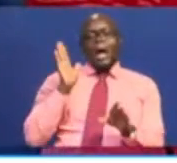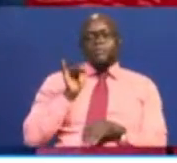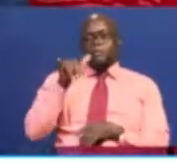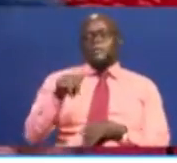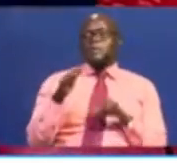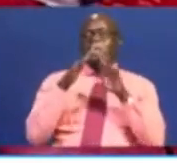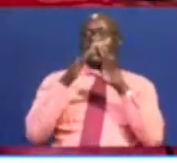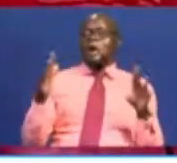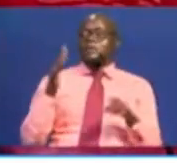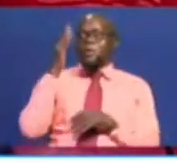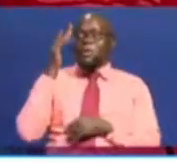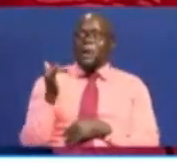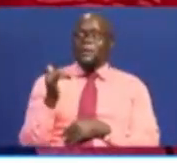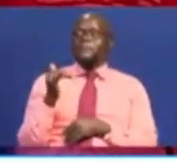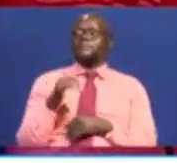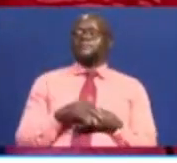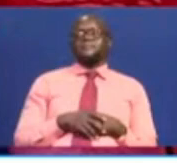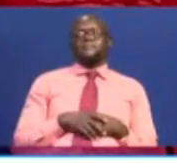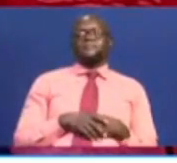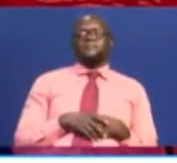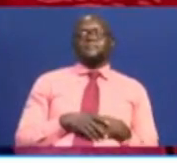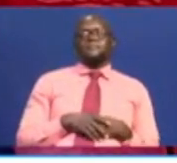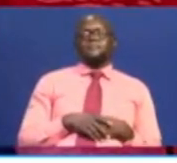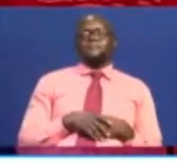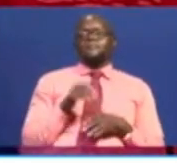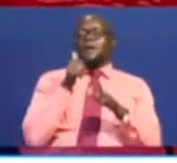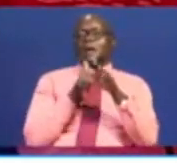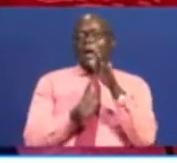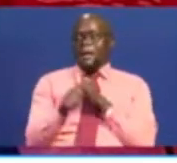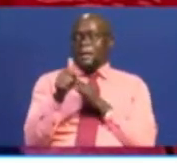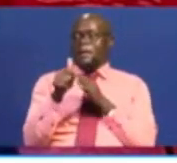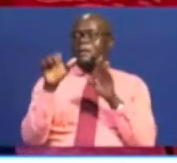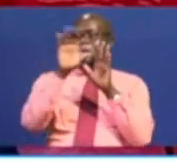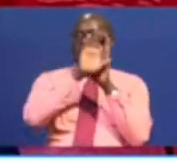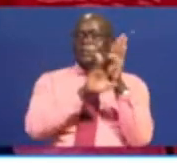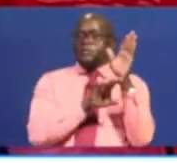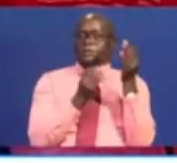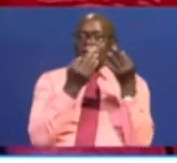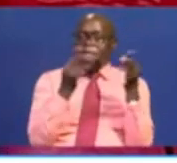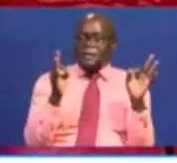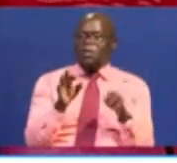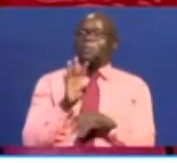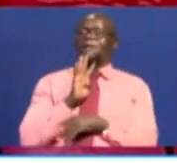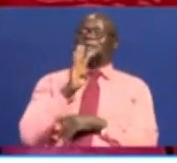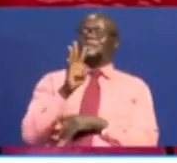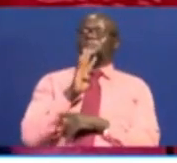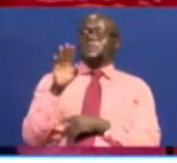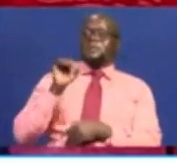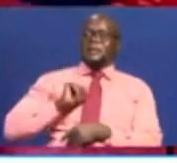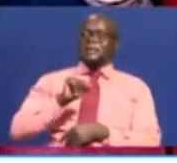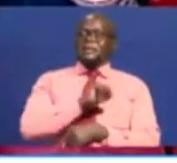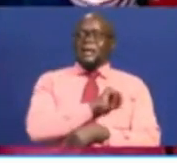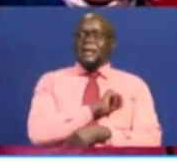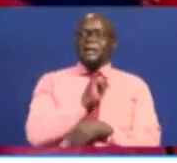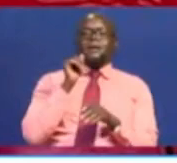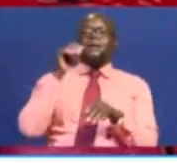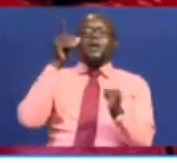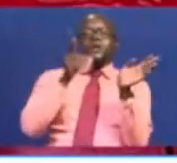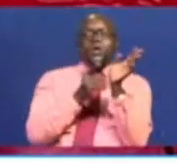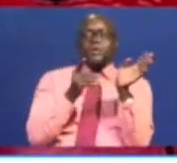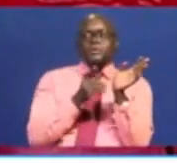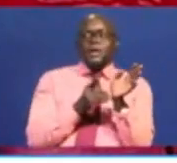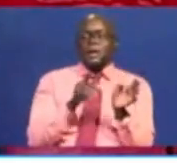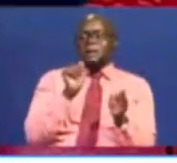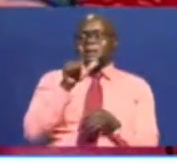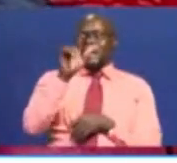Speaker. Because, Mr. Speaker, under the Constitution freedom of speech, Senator Dr.